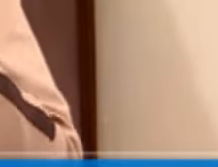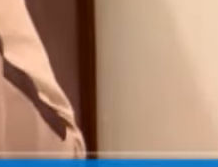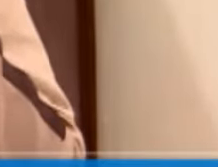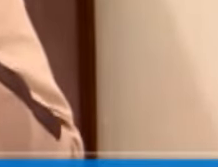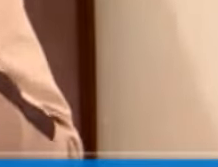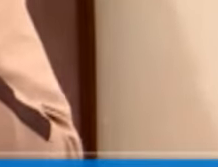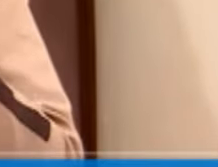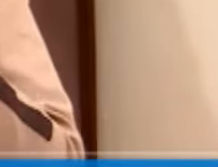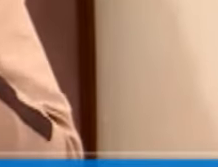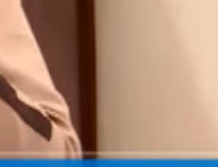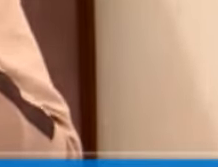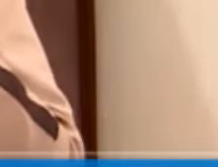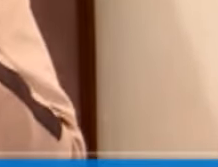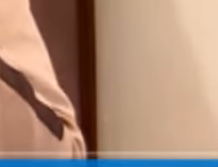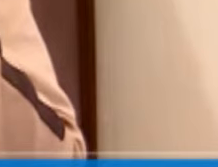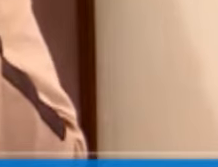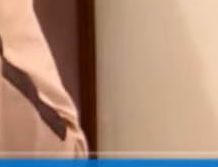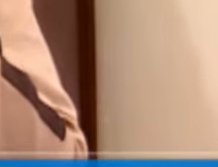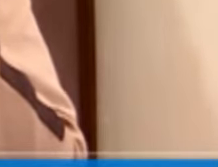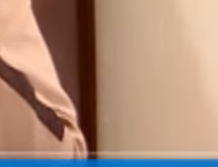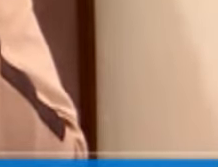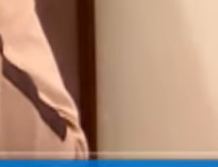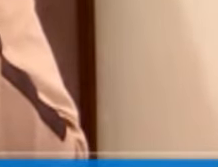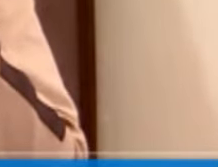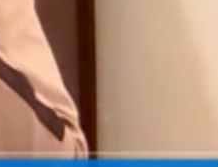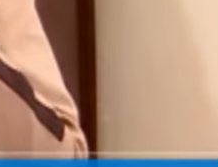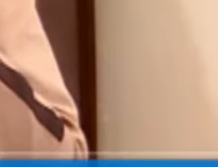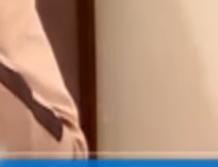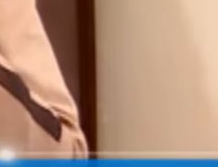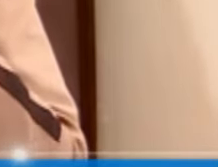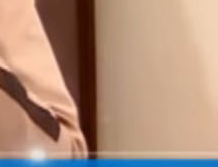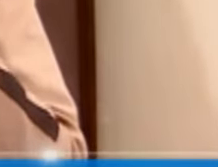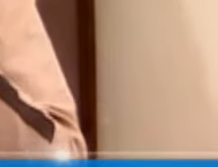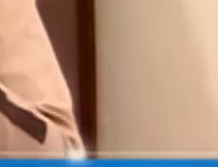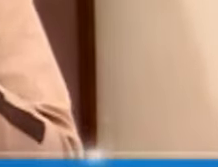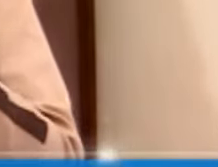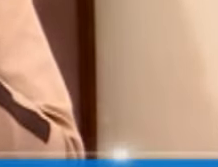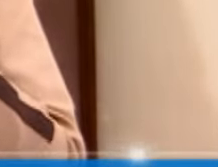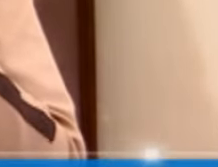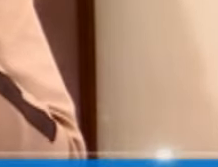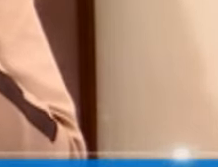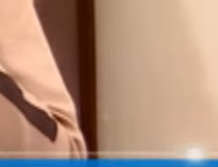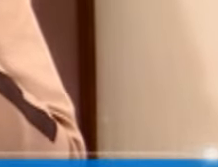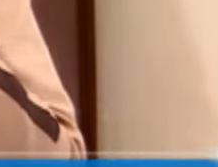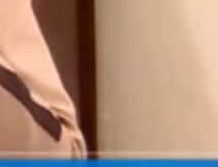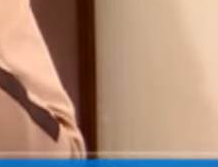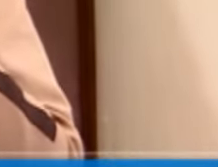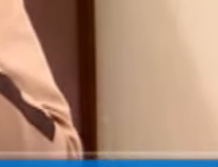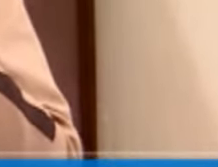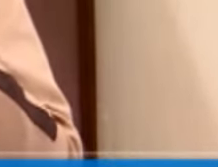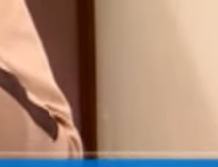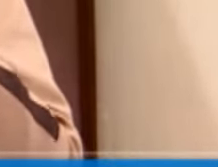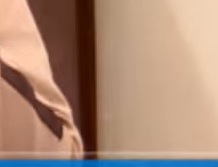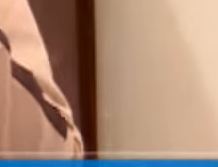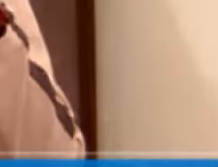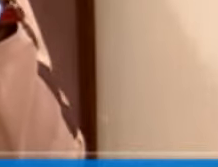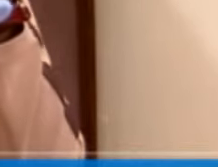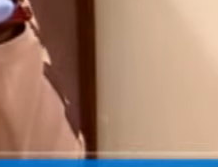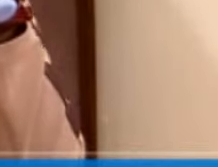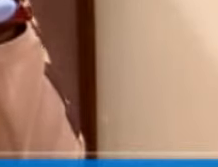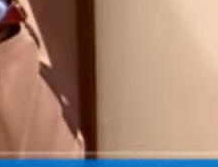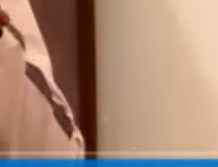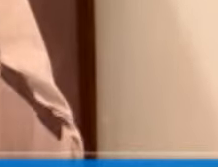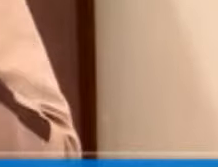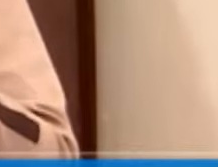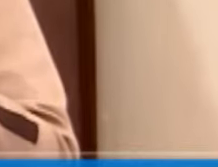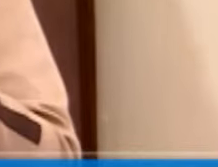us on. You can ask your question to any of the panelists here, or you can share your thoughts and comments on the same. Now, Waziri, let's